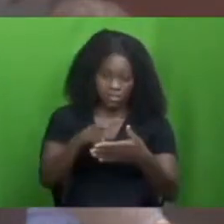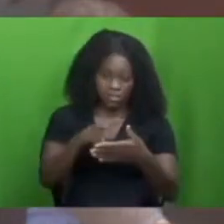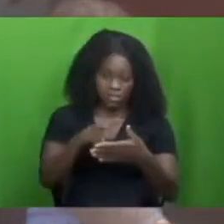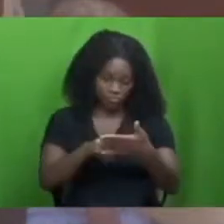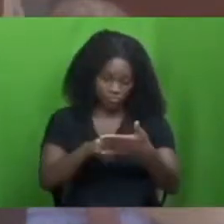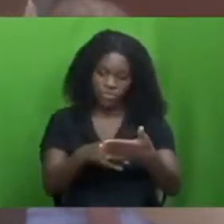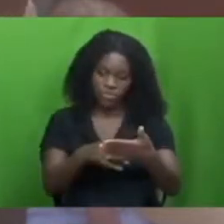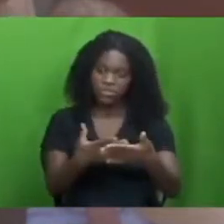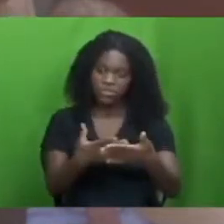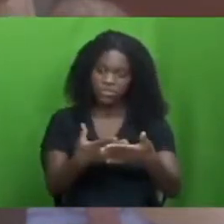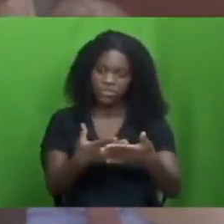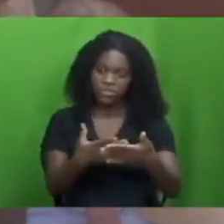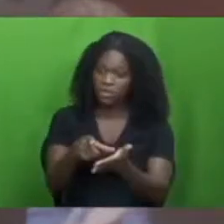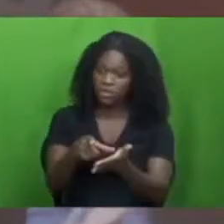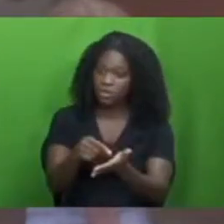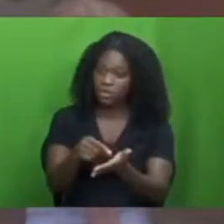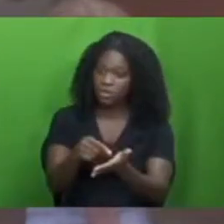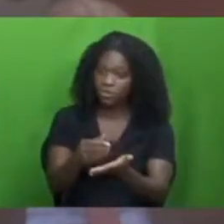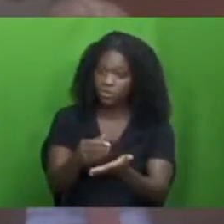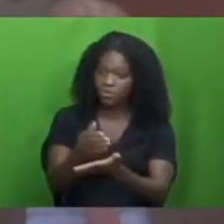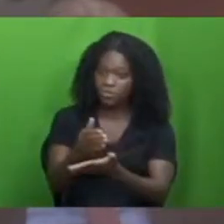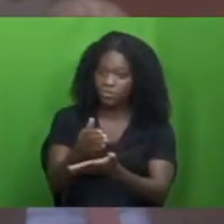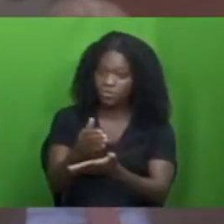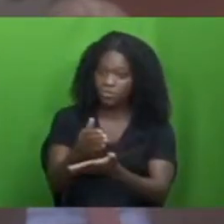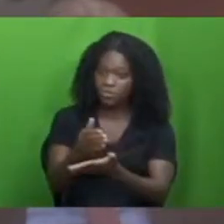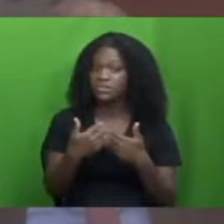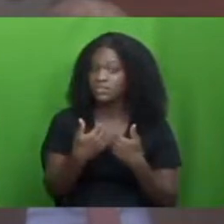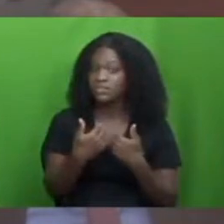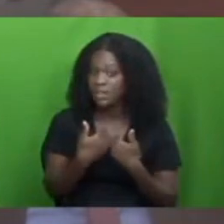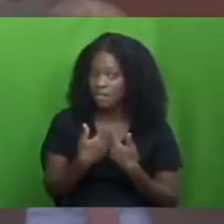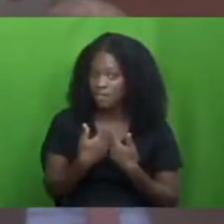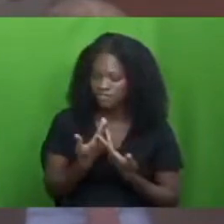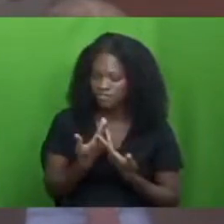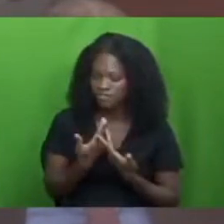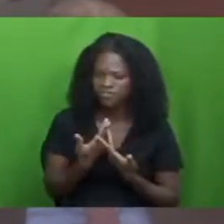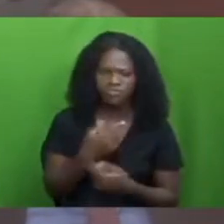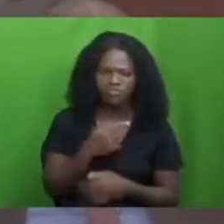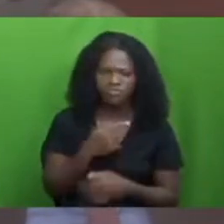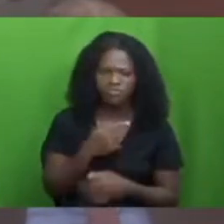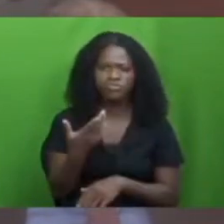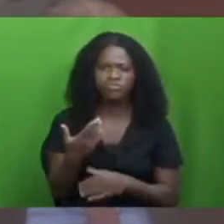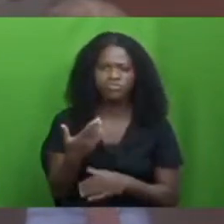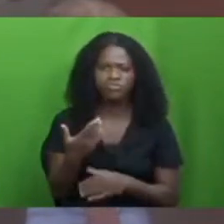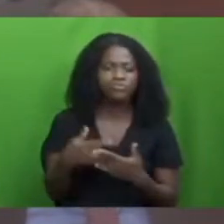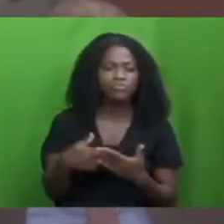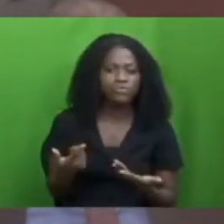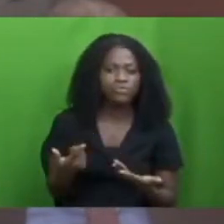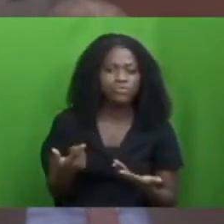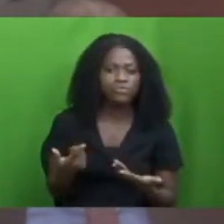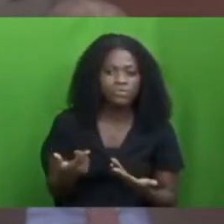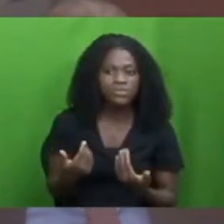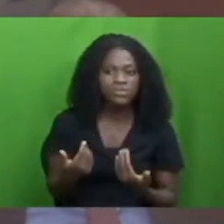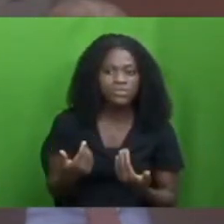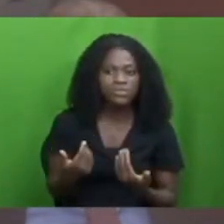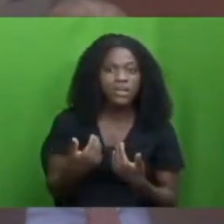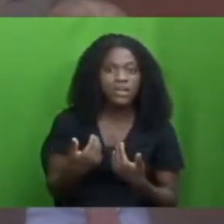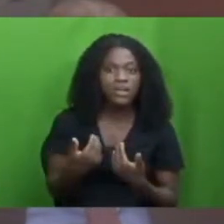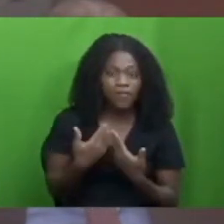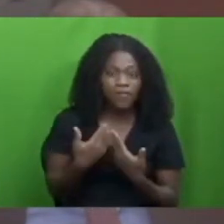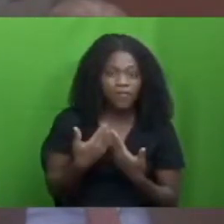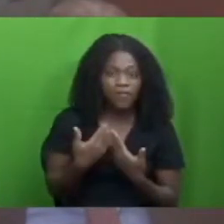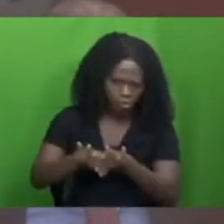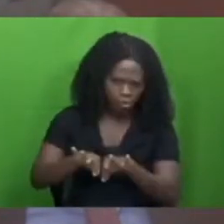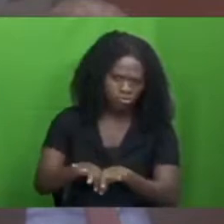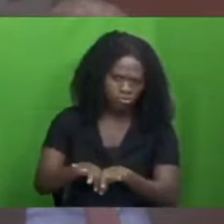no basis for what they are going to capture. Because if you read a copy which some leaders